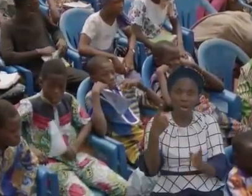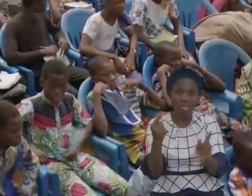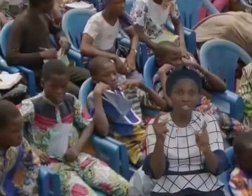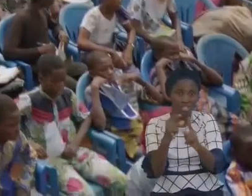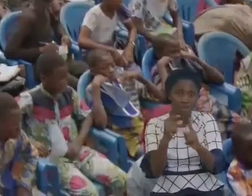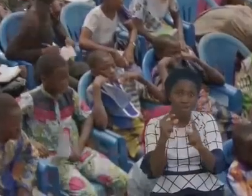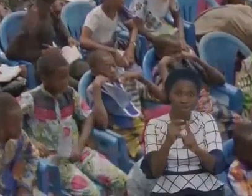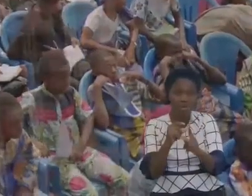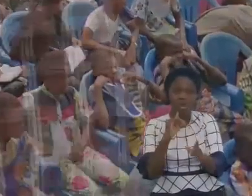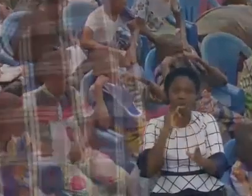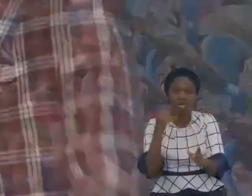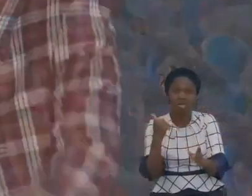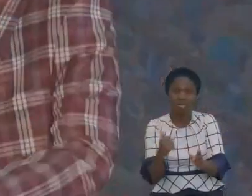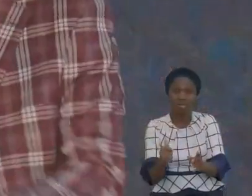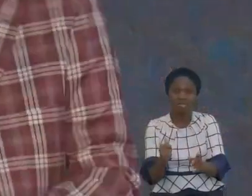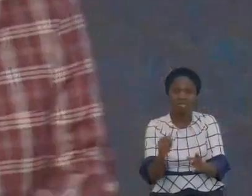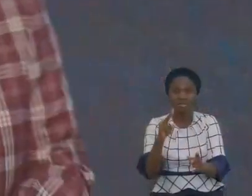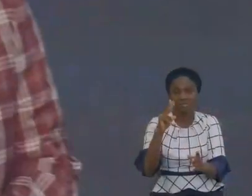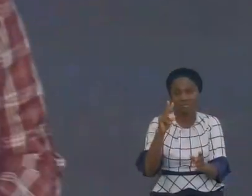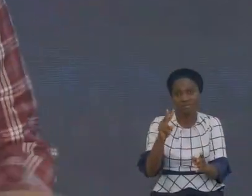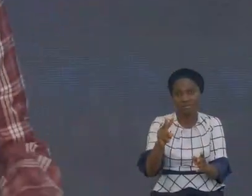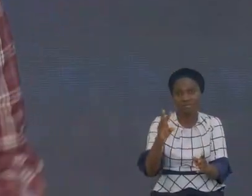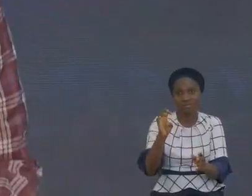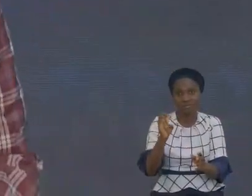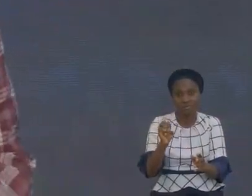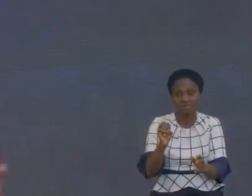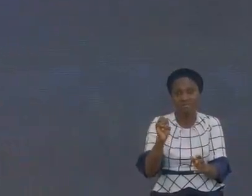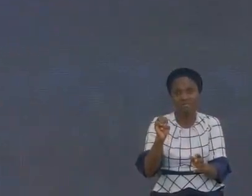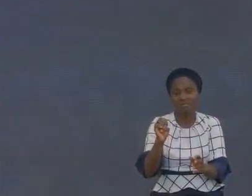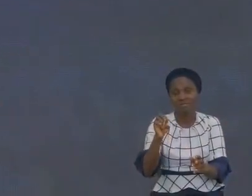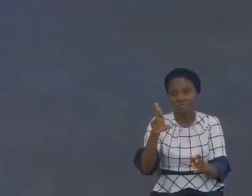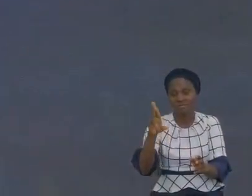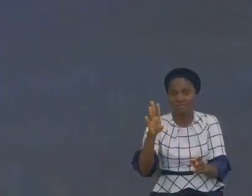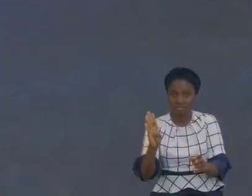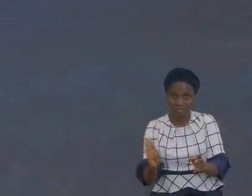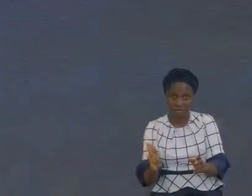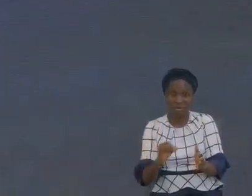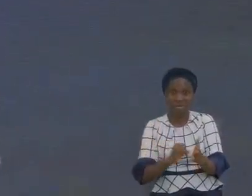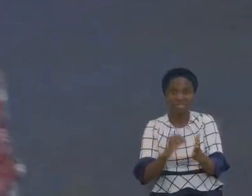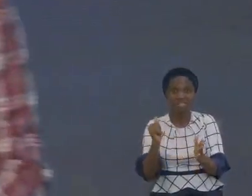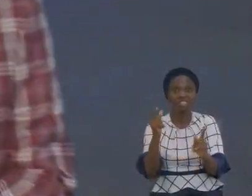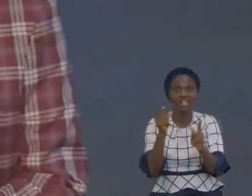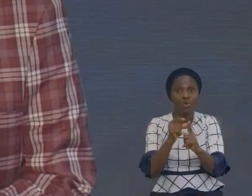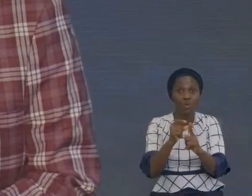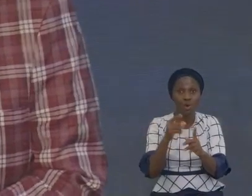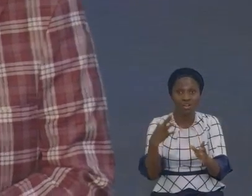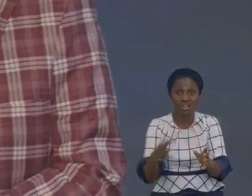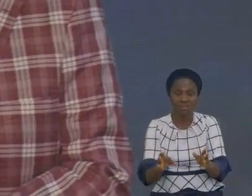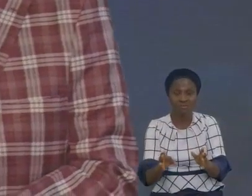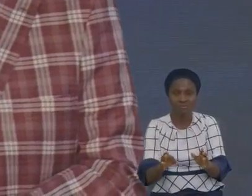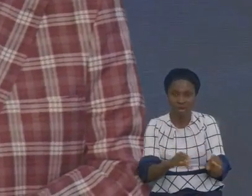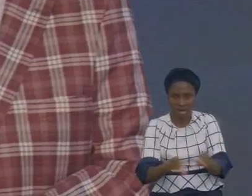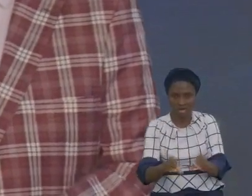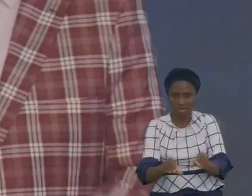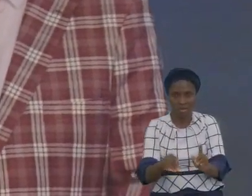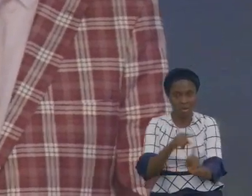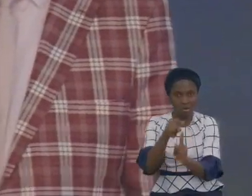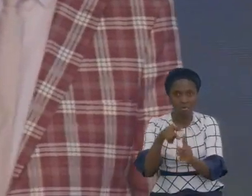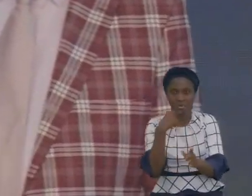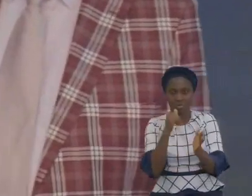of action. When it says stand, if you keep on sitting